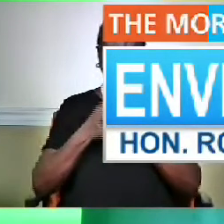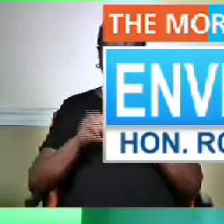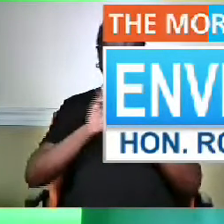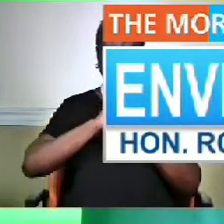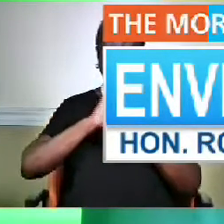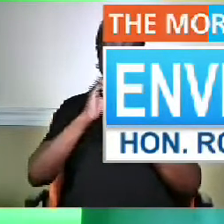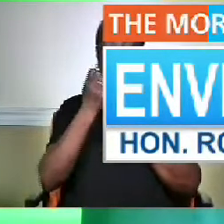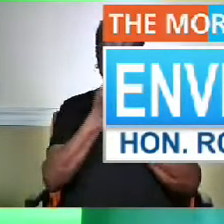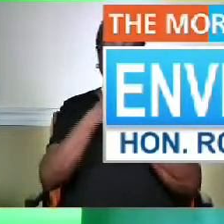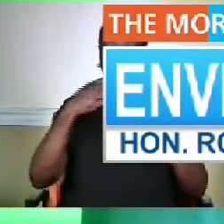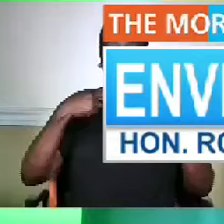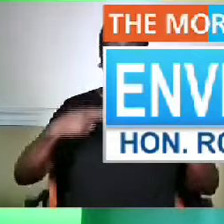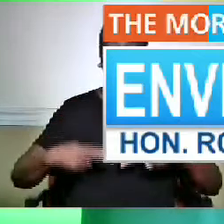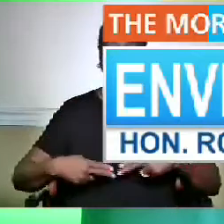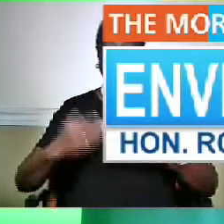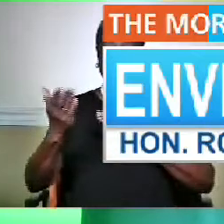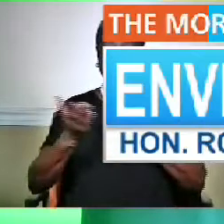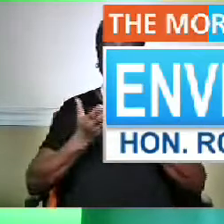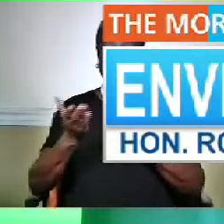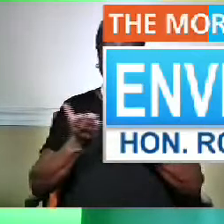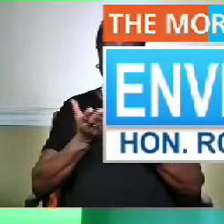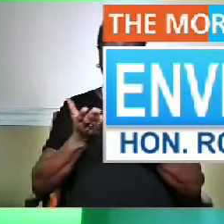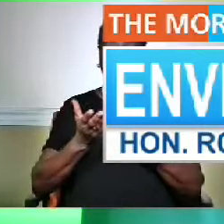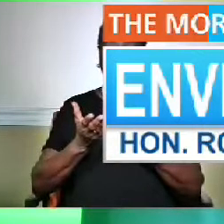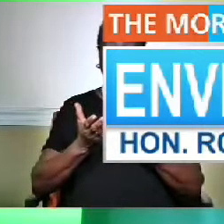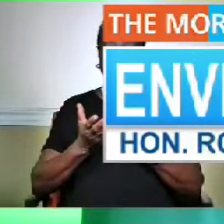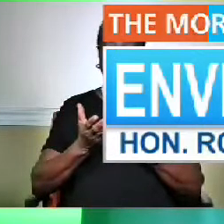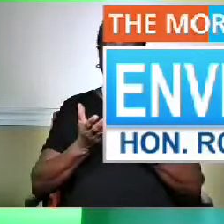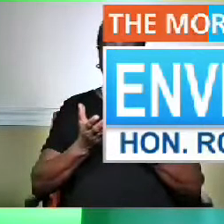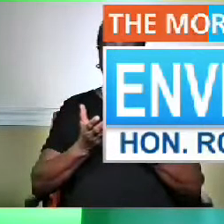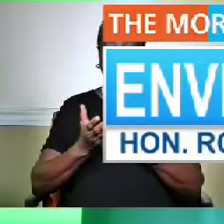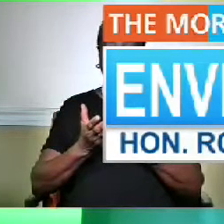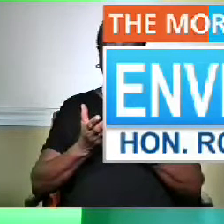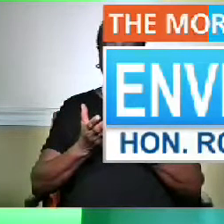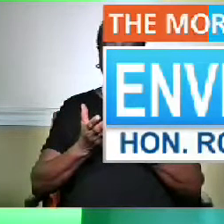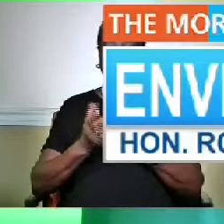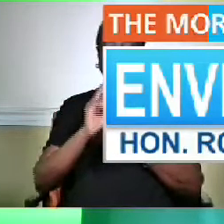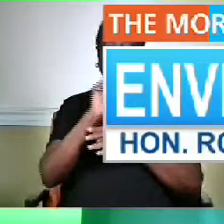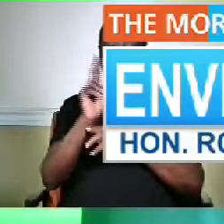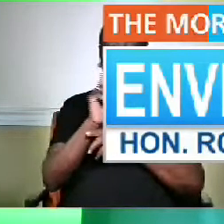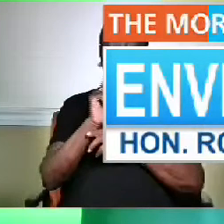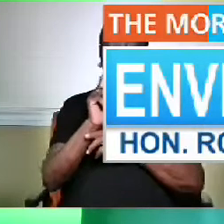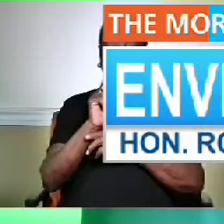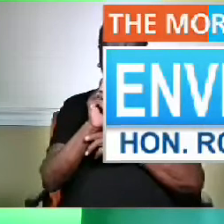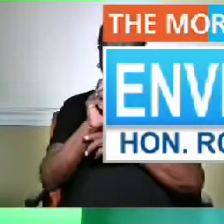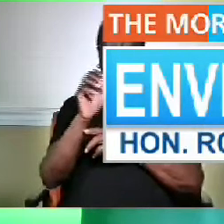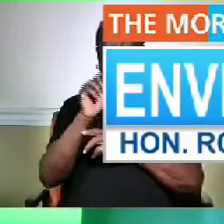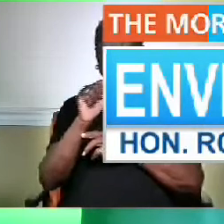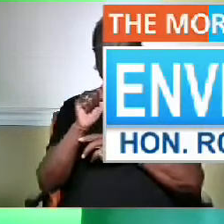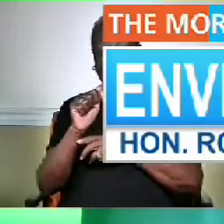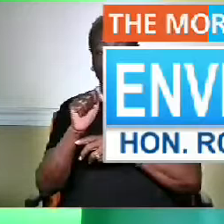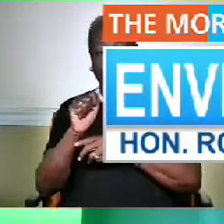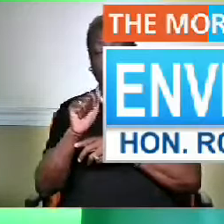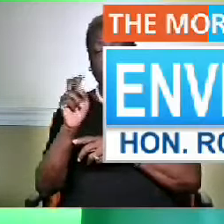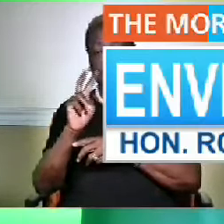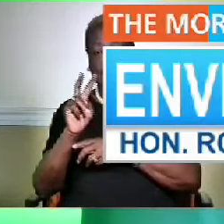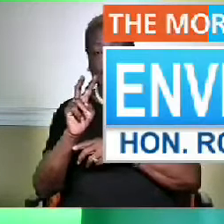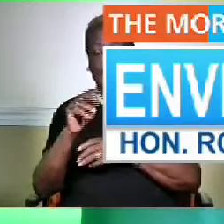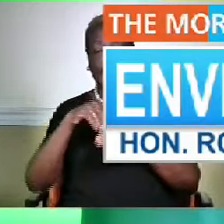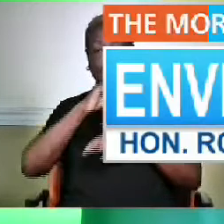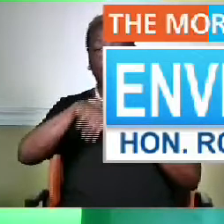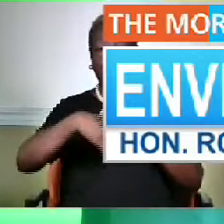Environmental Health Services also conducted disinfectious using aerosol viricide in all areas of New